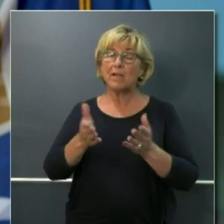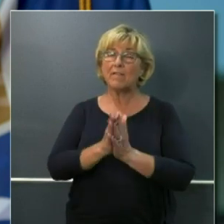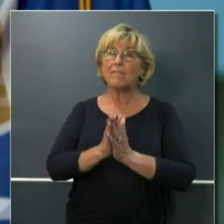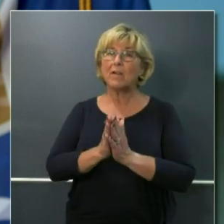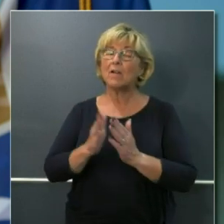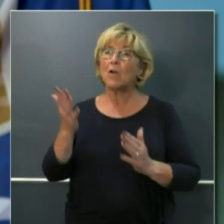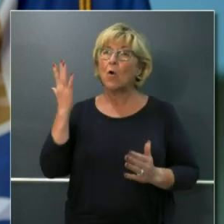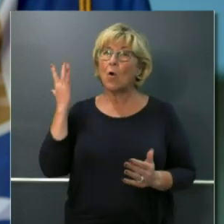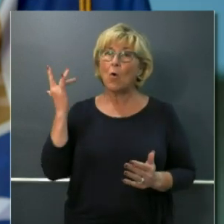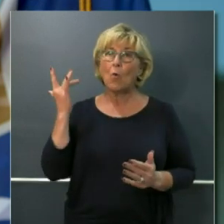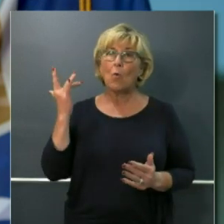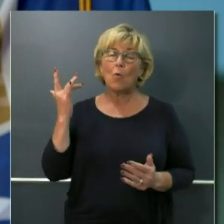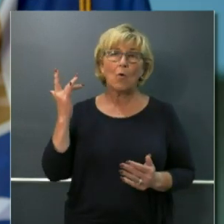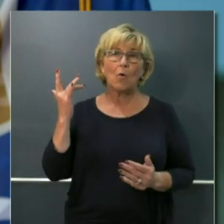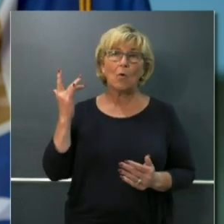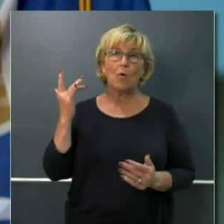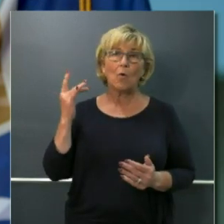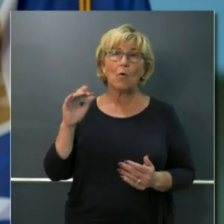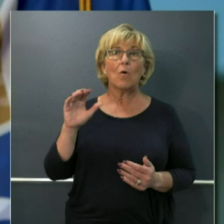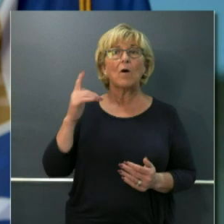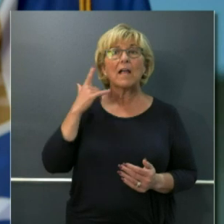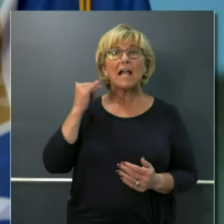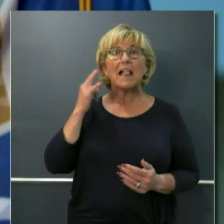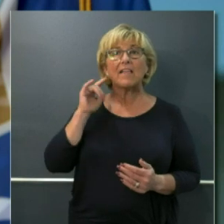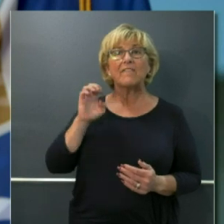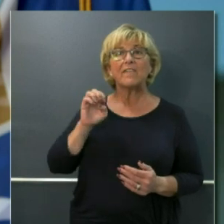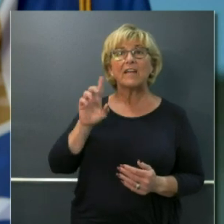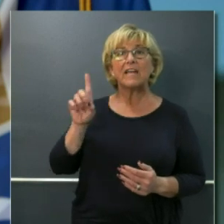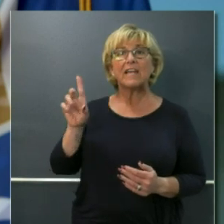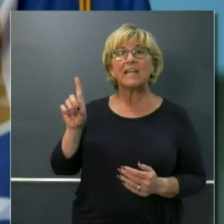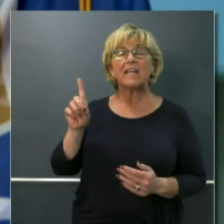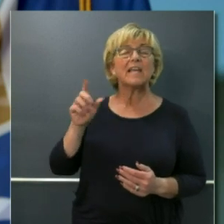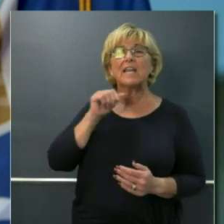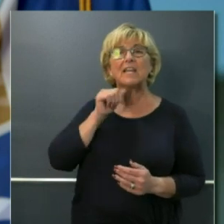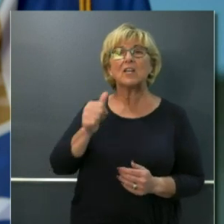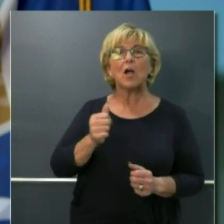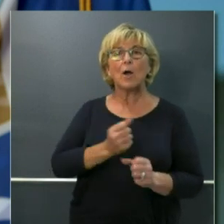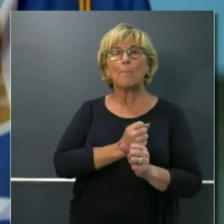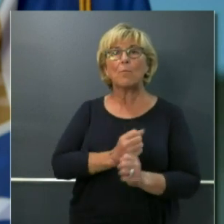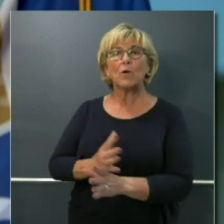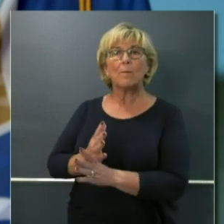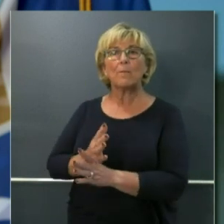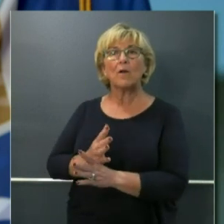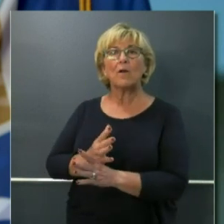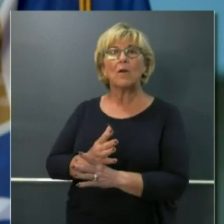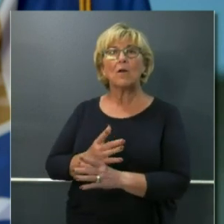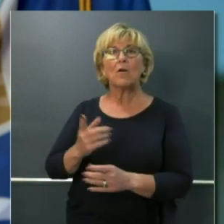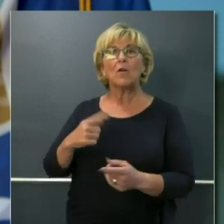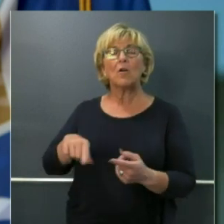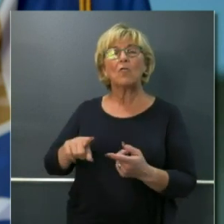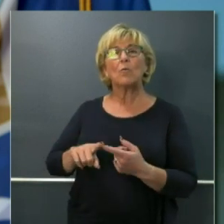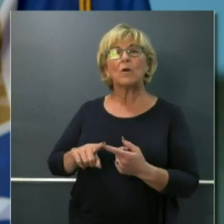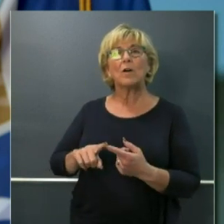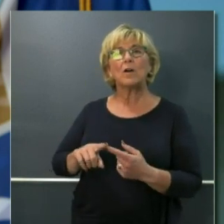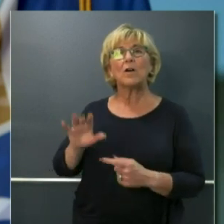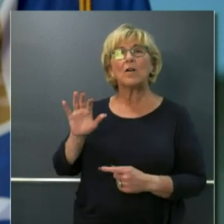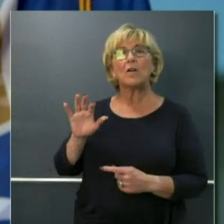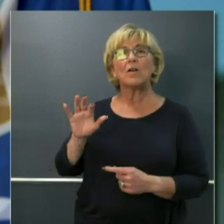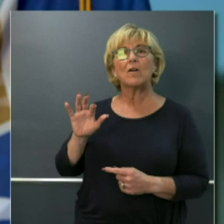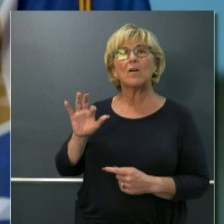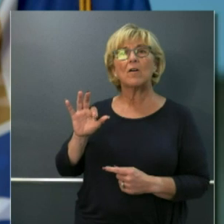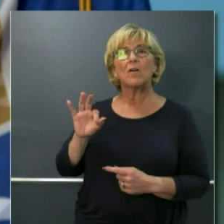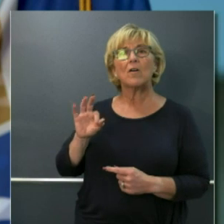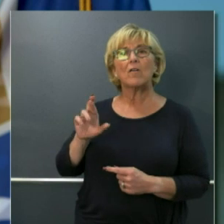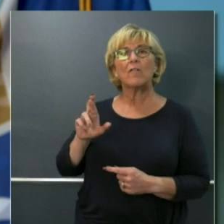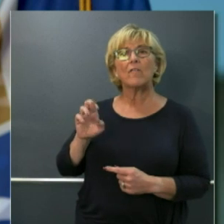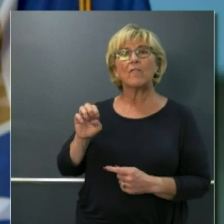Why is the California EDD website so woefully unprepared and frozen on this big day when freelancers and contractors are supposed to